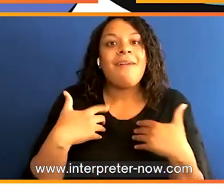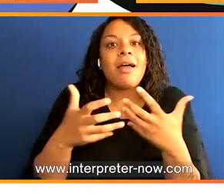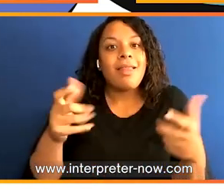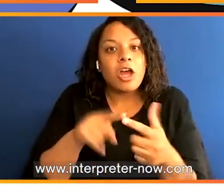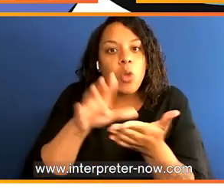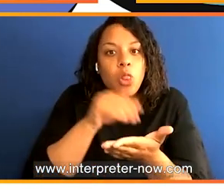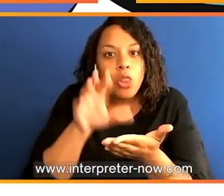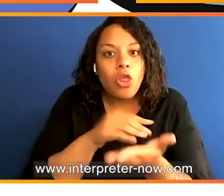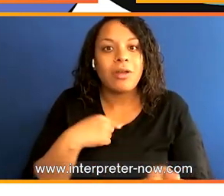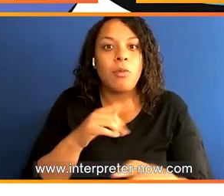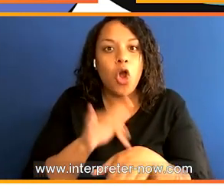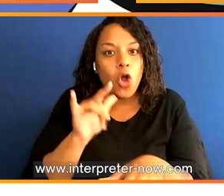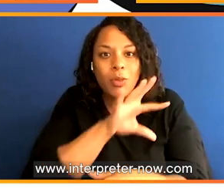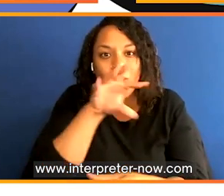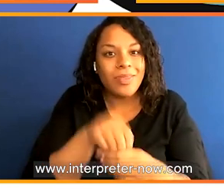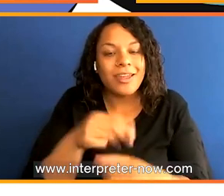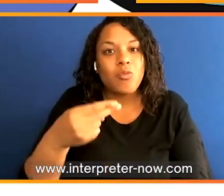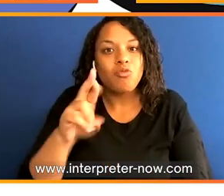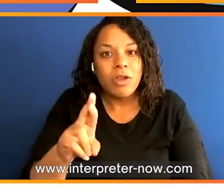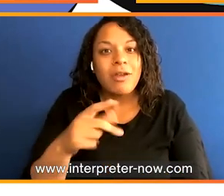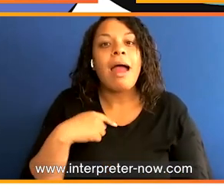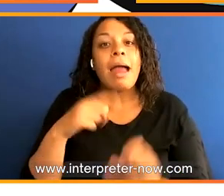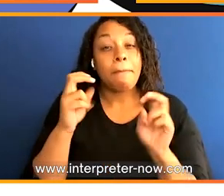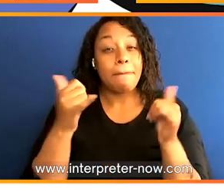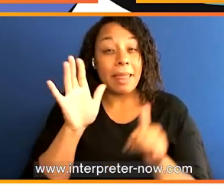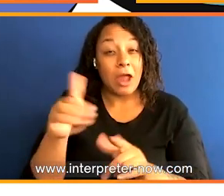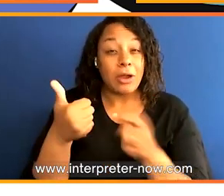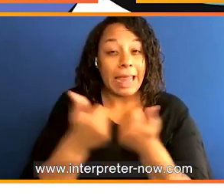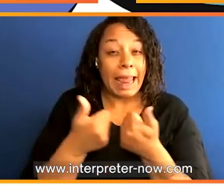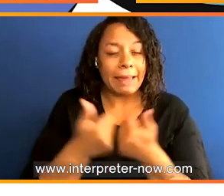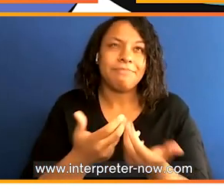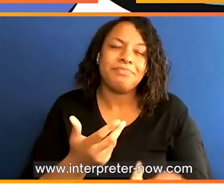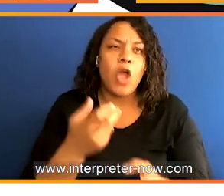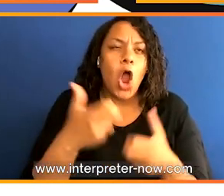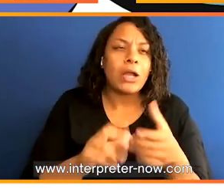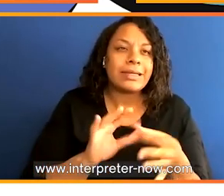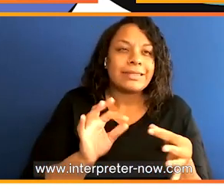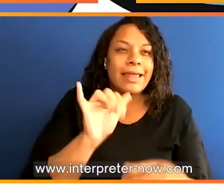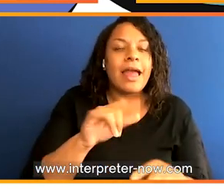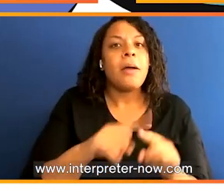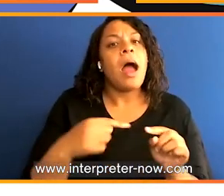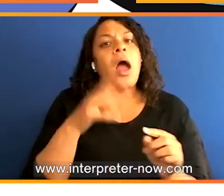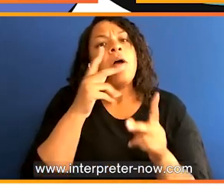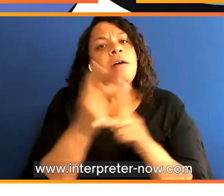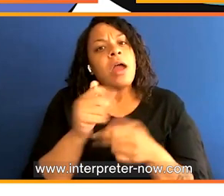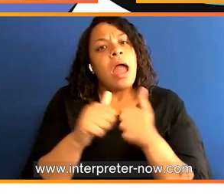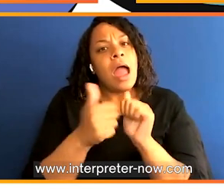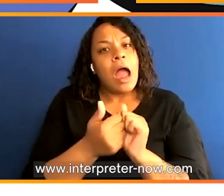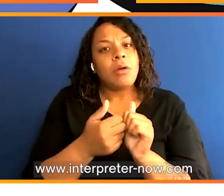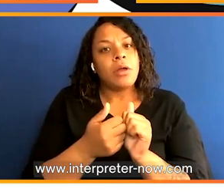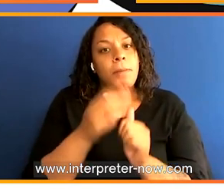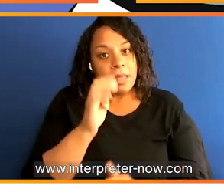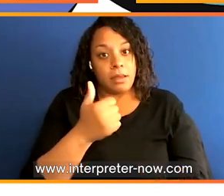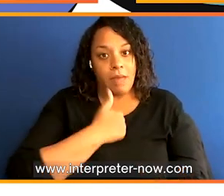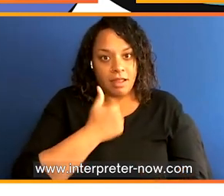resources professional. And I, you know, I can play the game. I don't even want to say that, but I'll figure out like how to be authentically